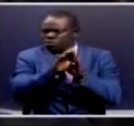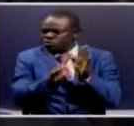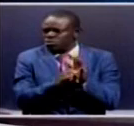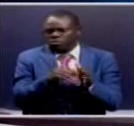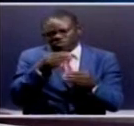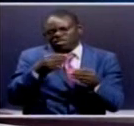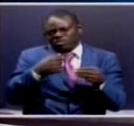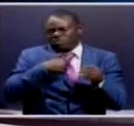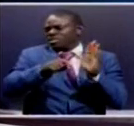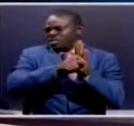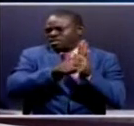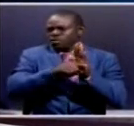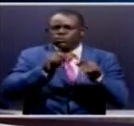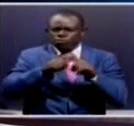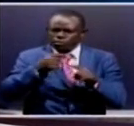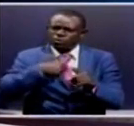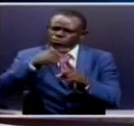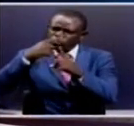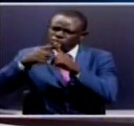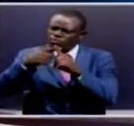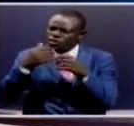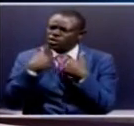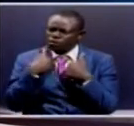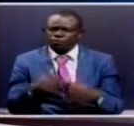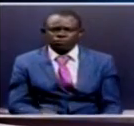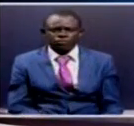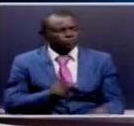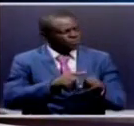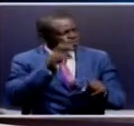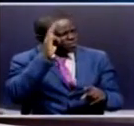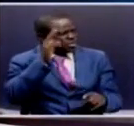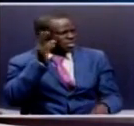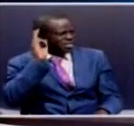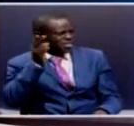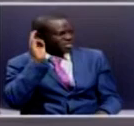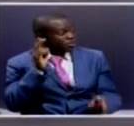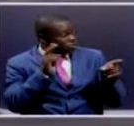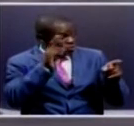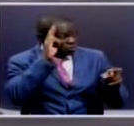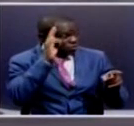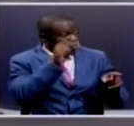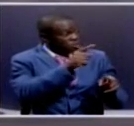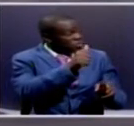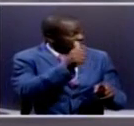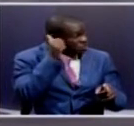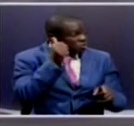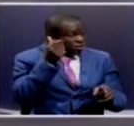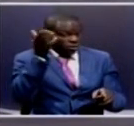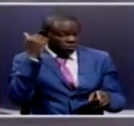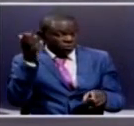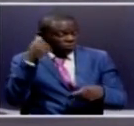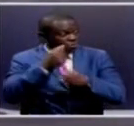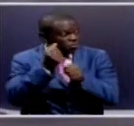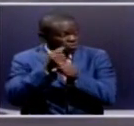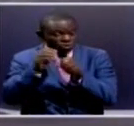negative when it speaks to precedence almost? No, but you agree that you had rejected that request for